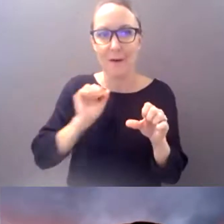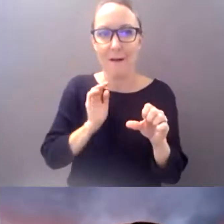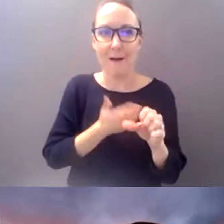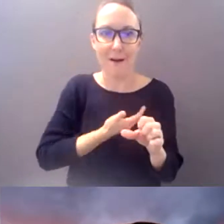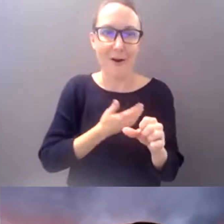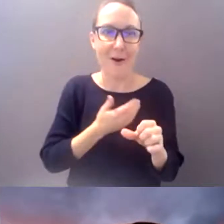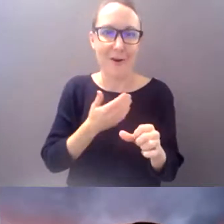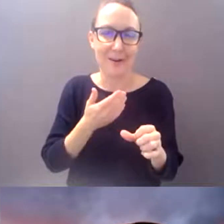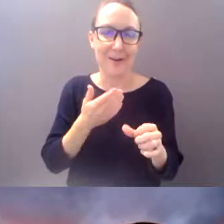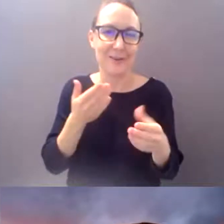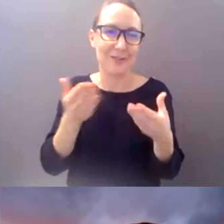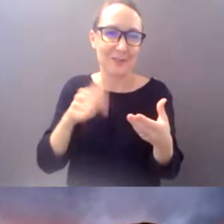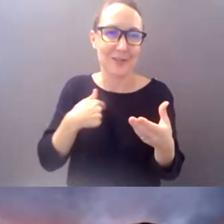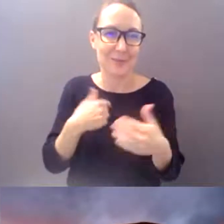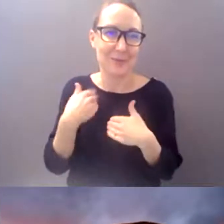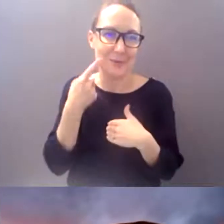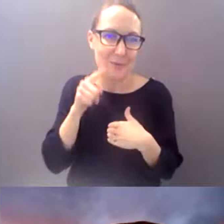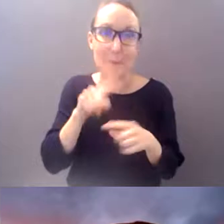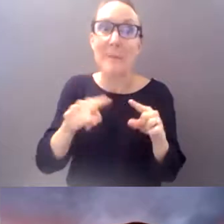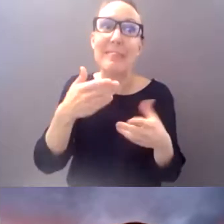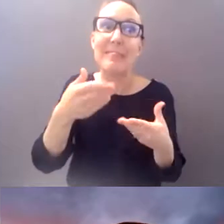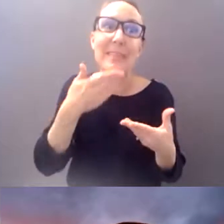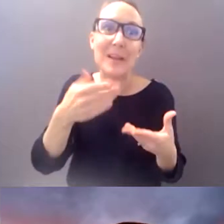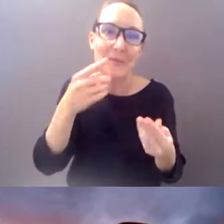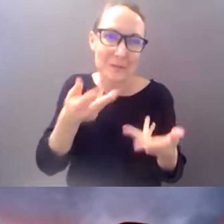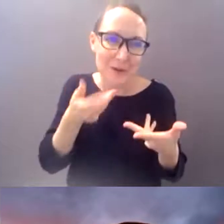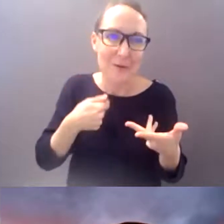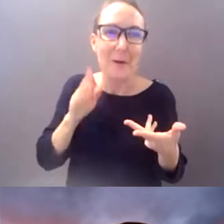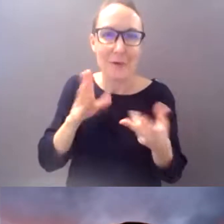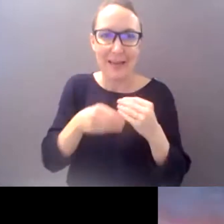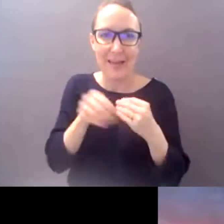But thank you for letting me know. I will modify it.